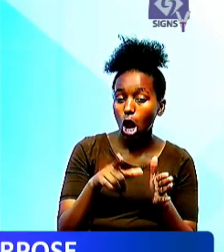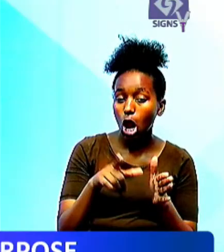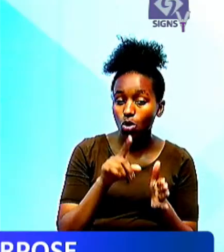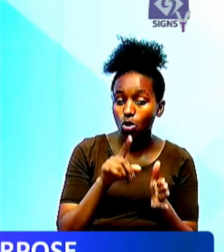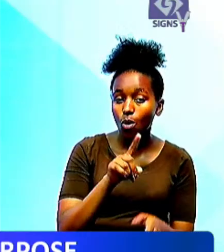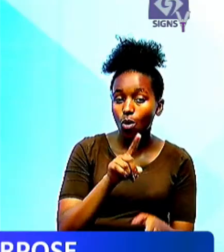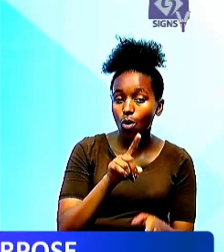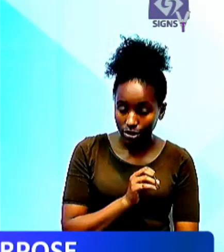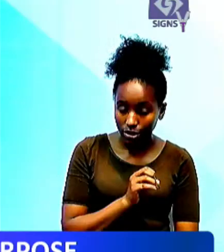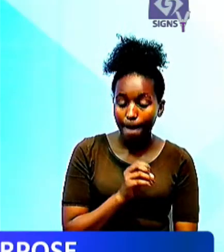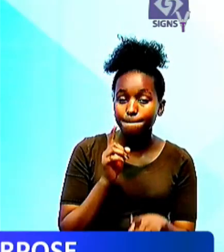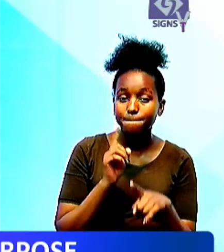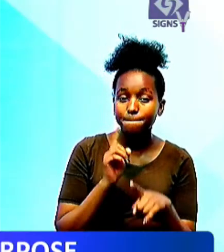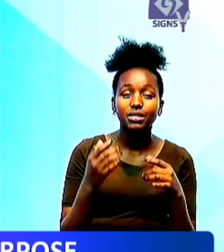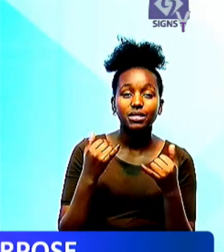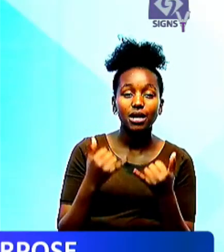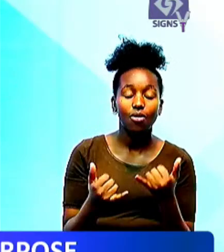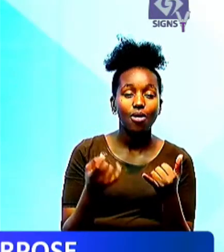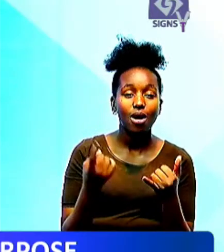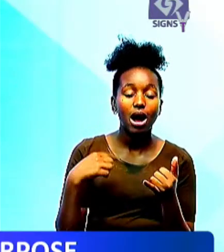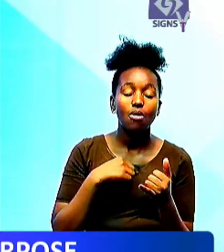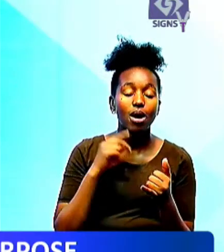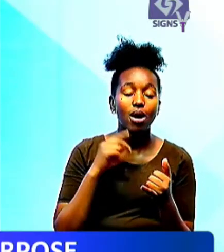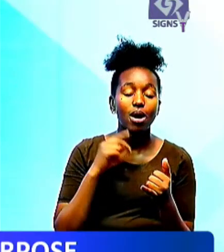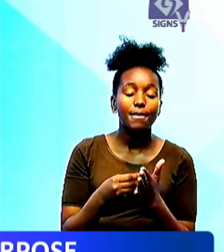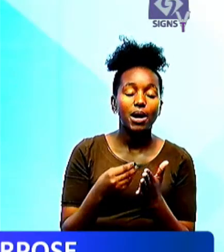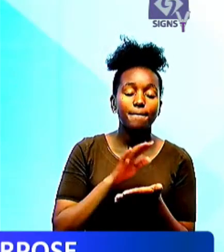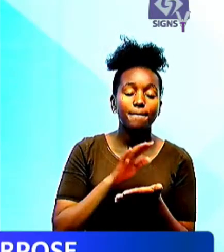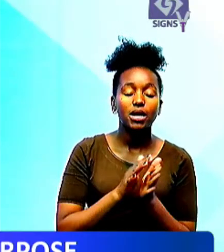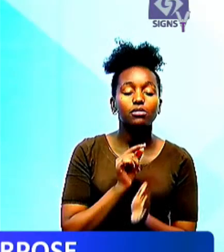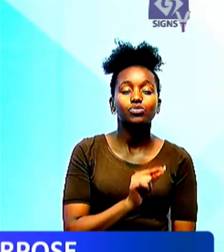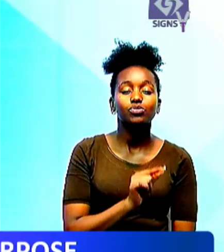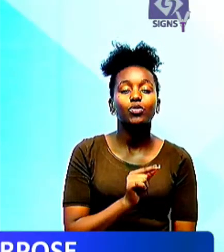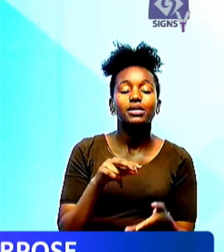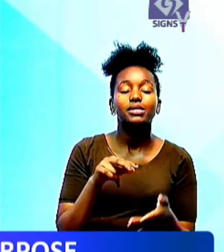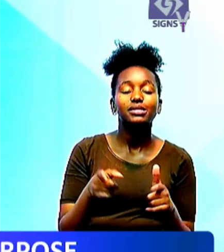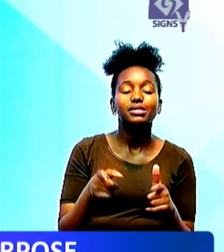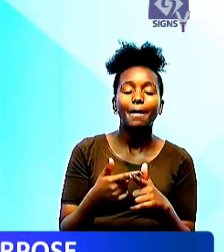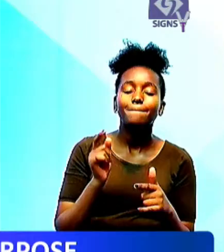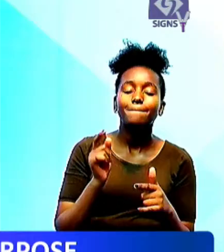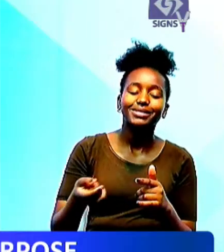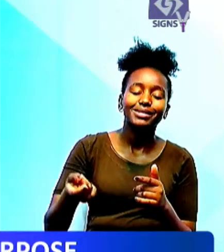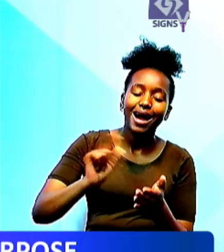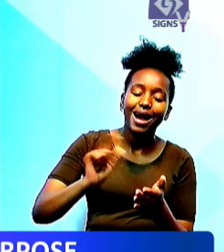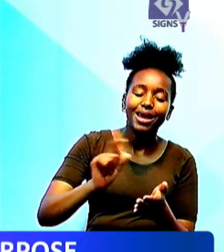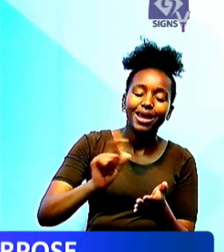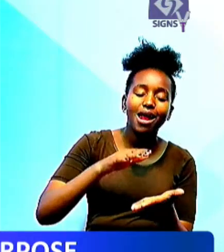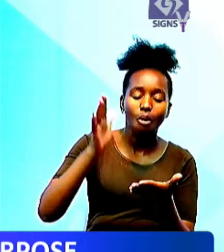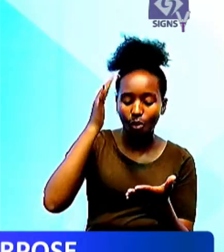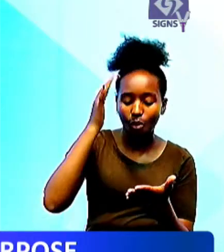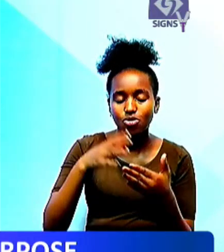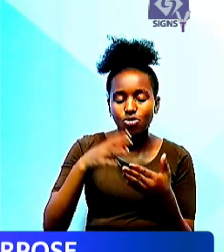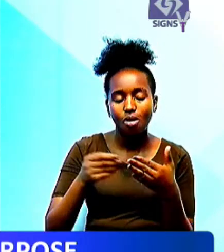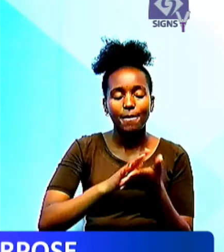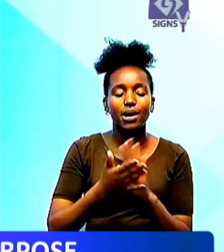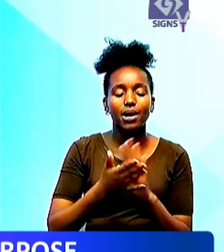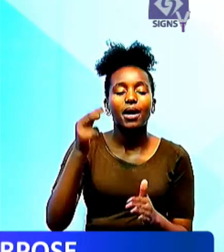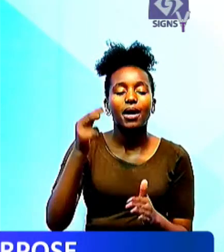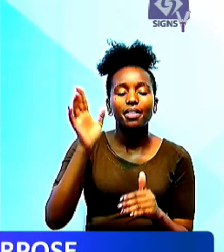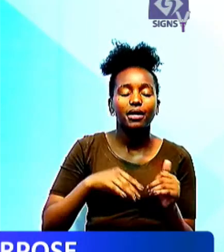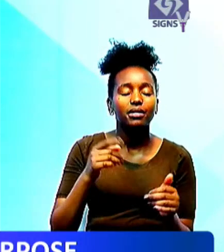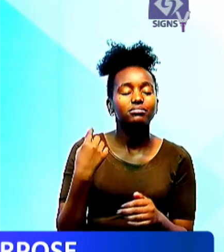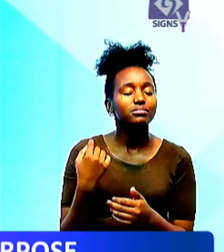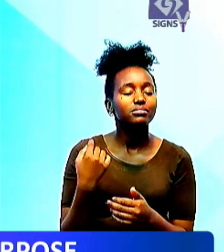But now our Kenya shillings has lost. So we are forced to go back to our pocket to add more money to pay this loan. So we always in